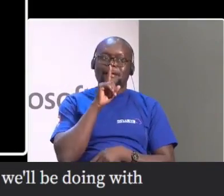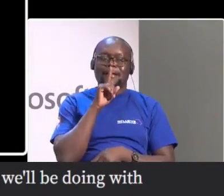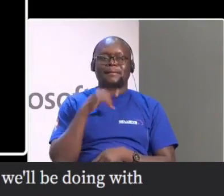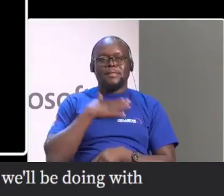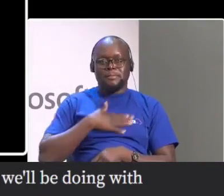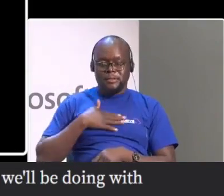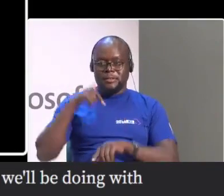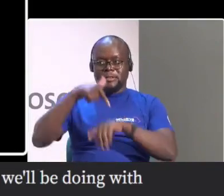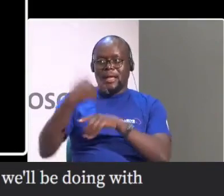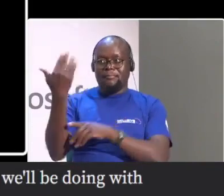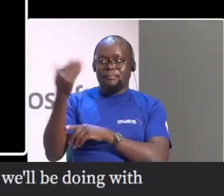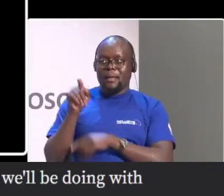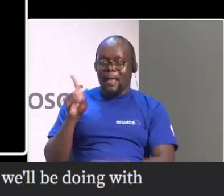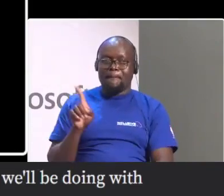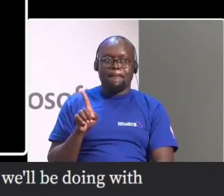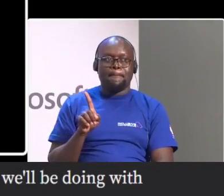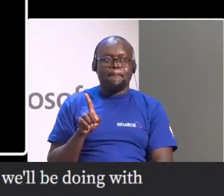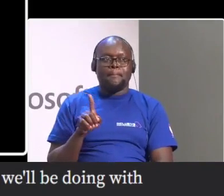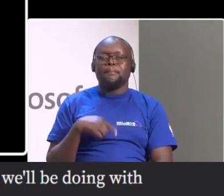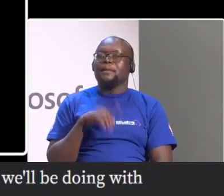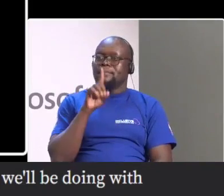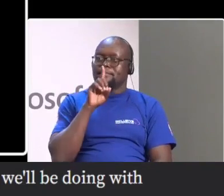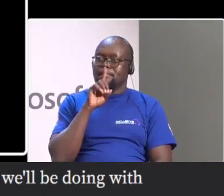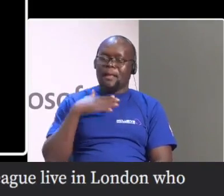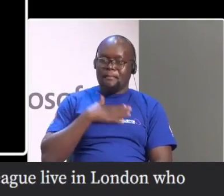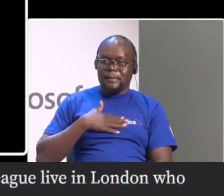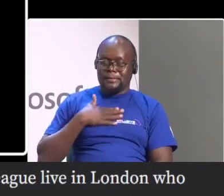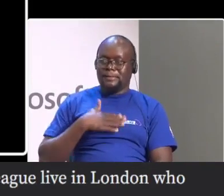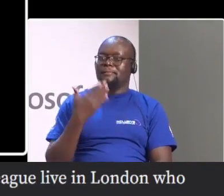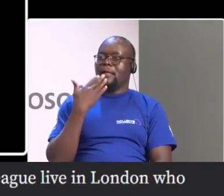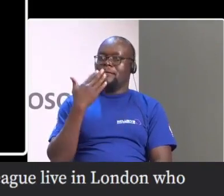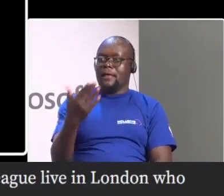as Rama is presenting. Silence, please. Thank you. Thank you.